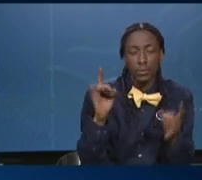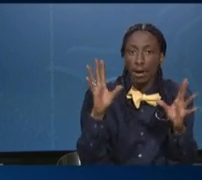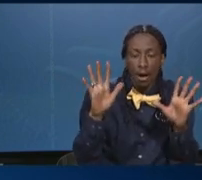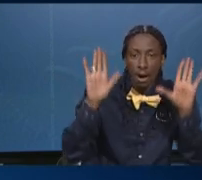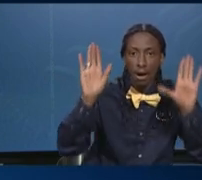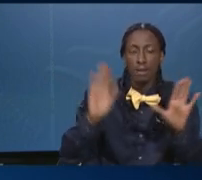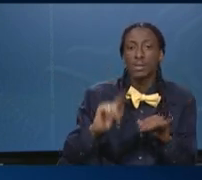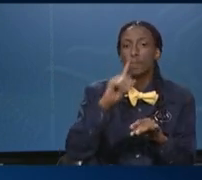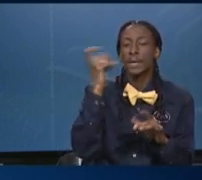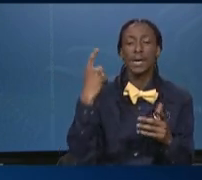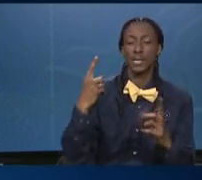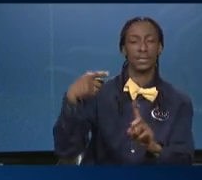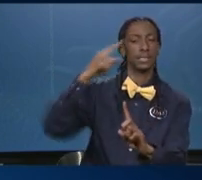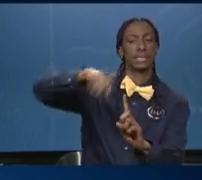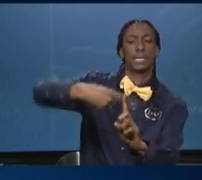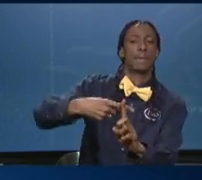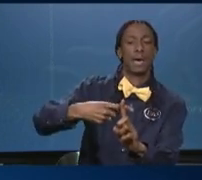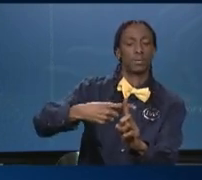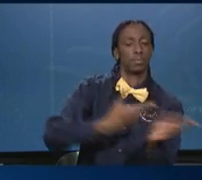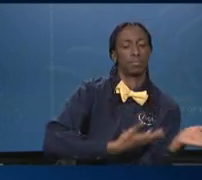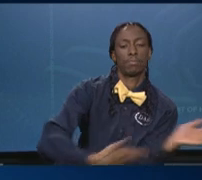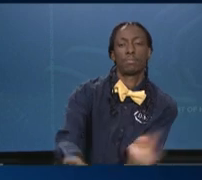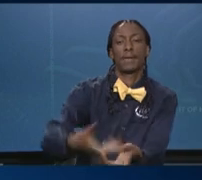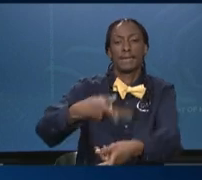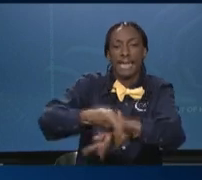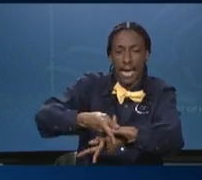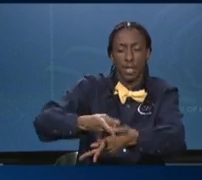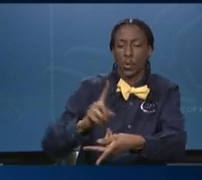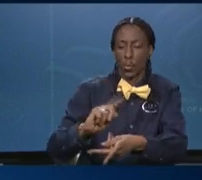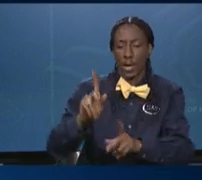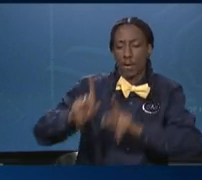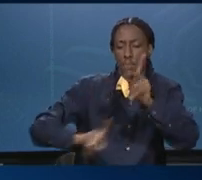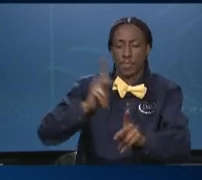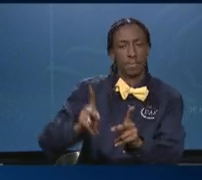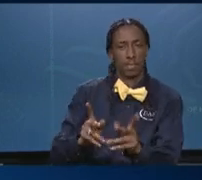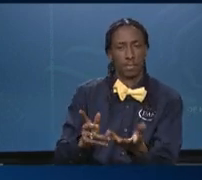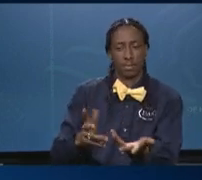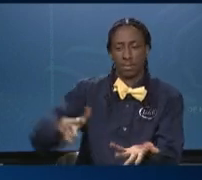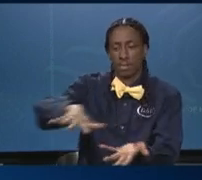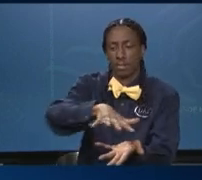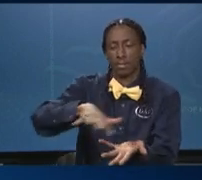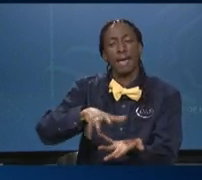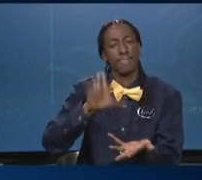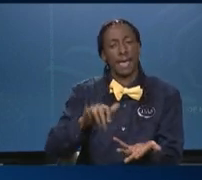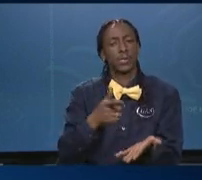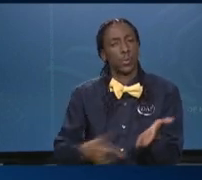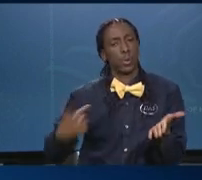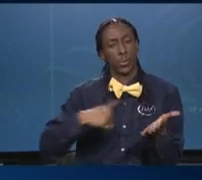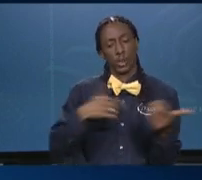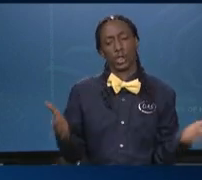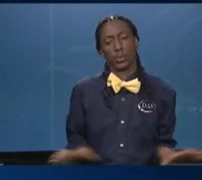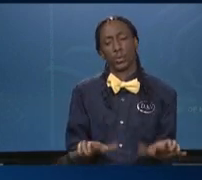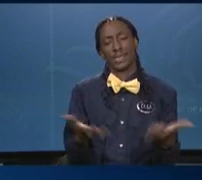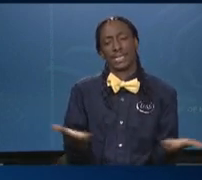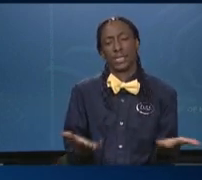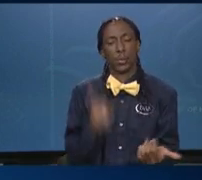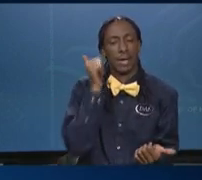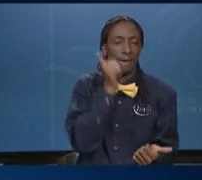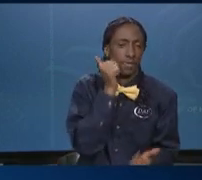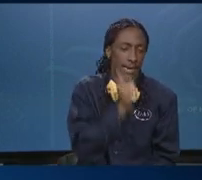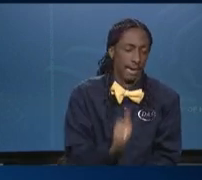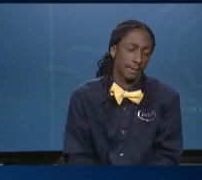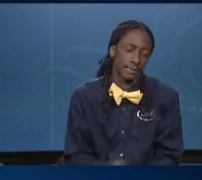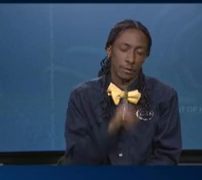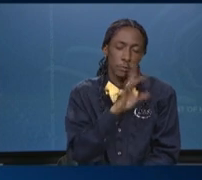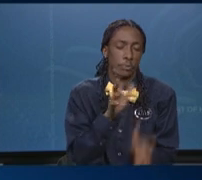because it's all about bringing care to where people are, and that's the work that we do here every day, and it's just a blessing to be part of it. You can tell